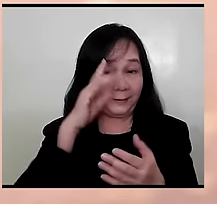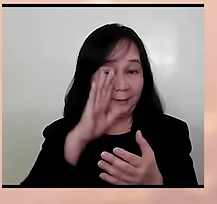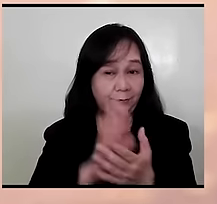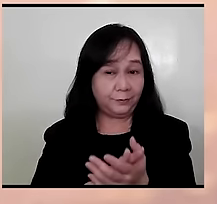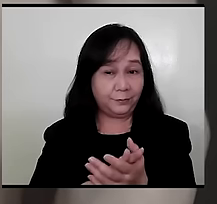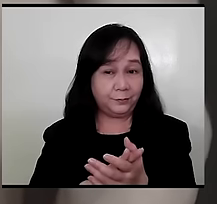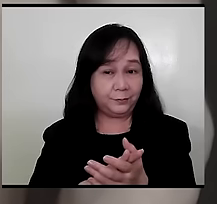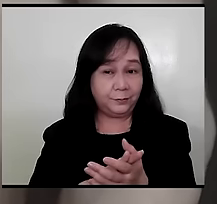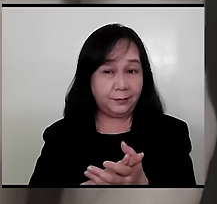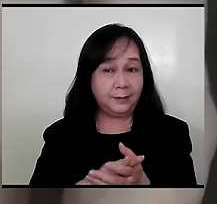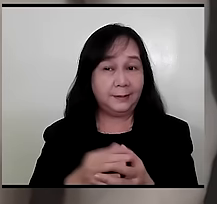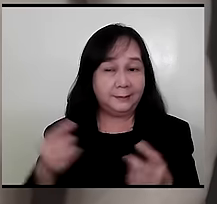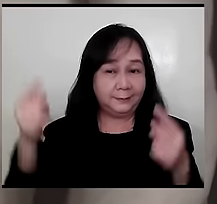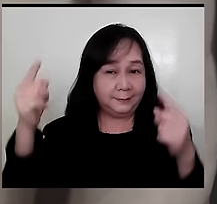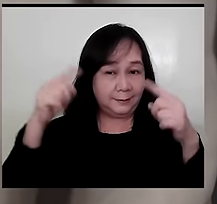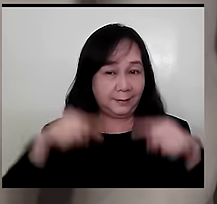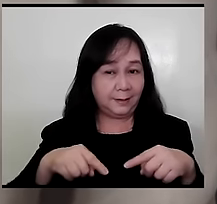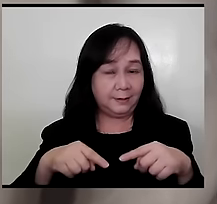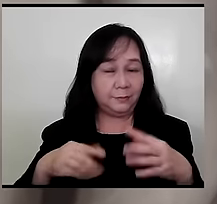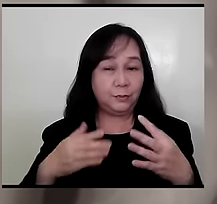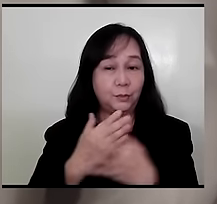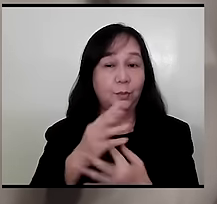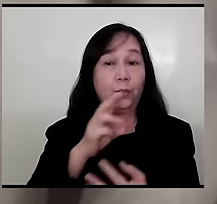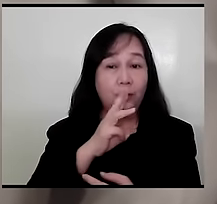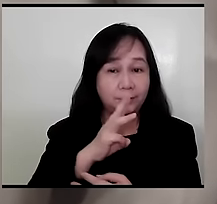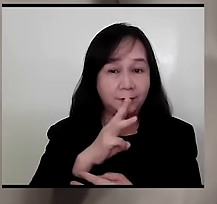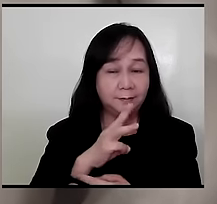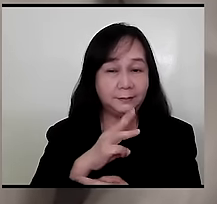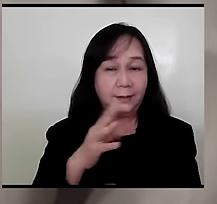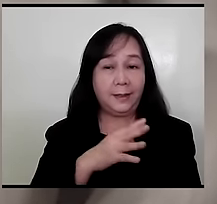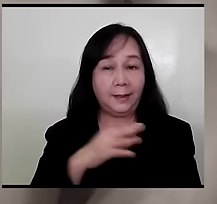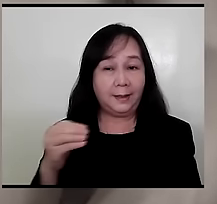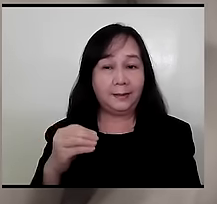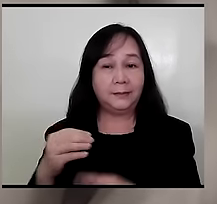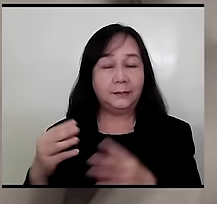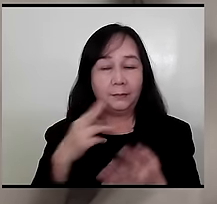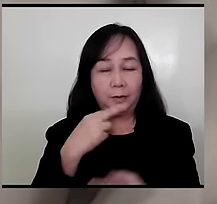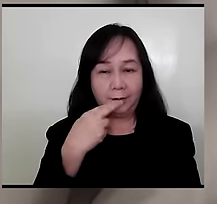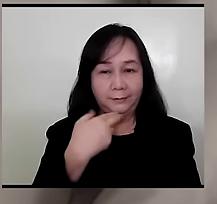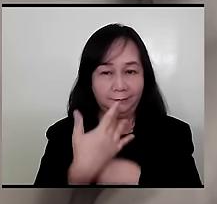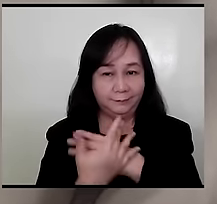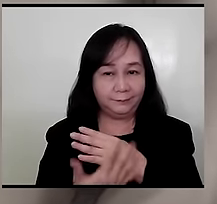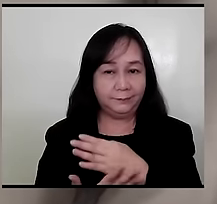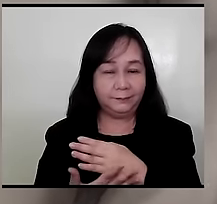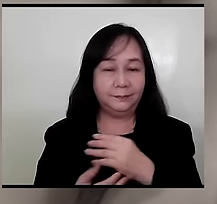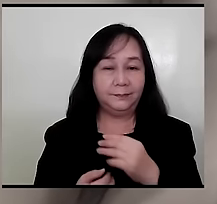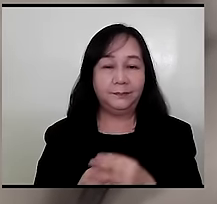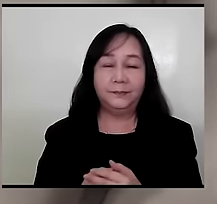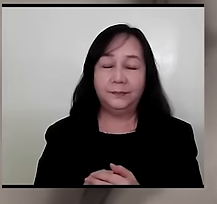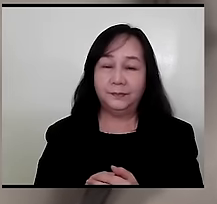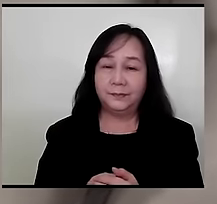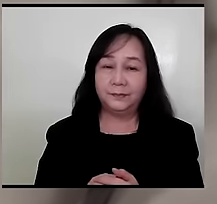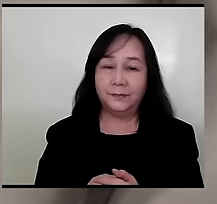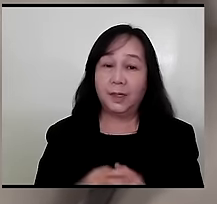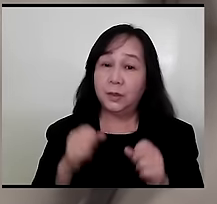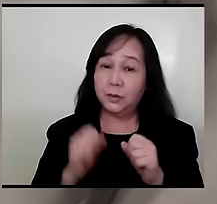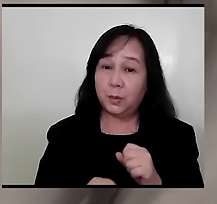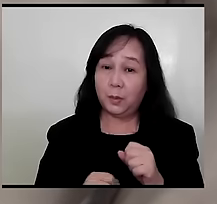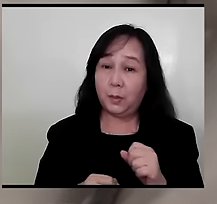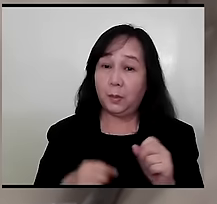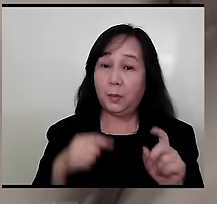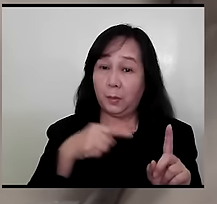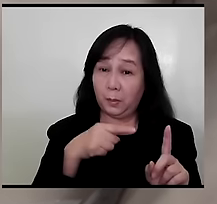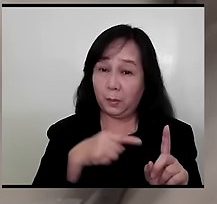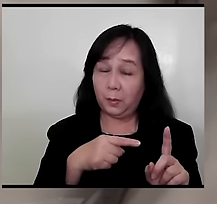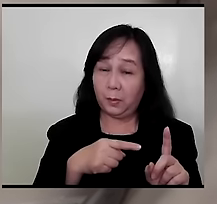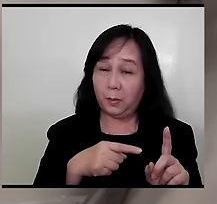came through water and blood. So the one who was